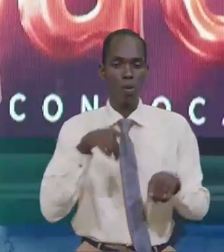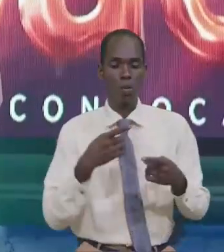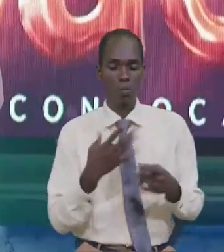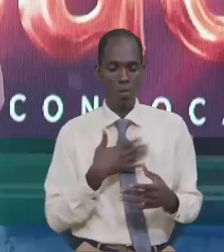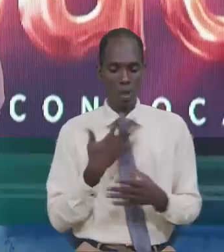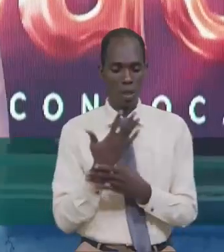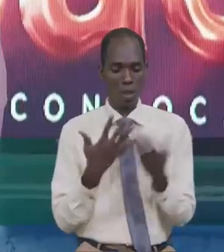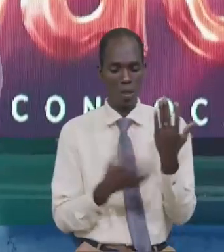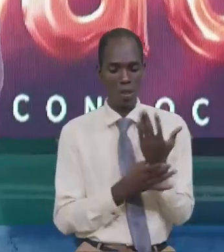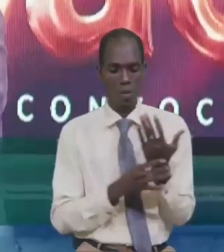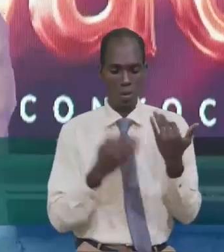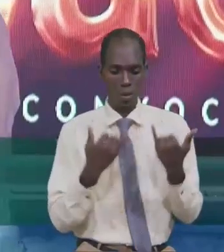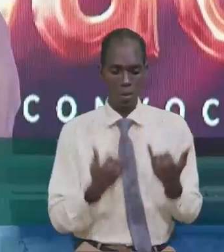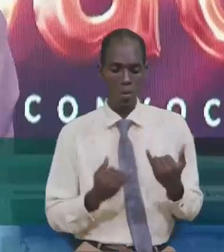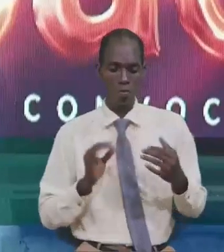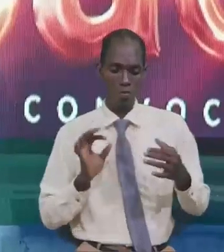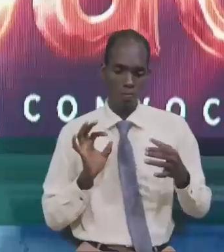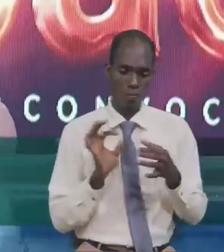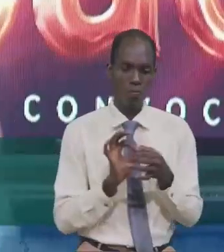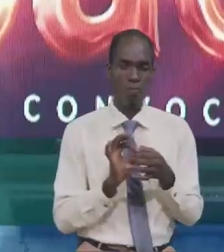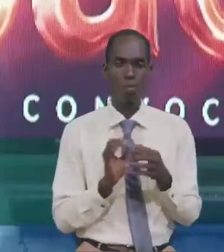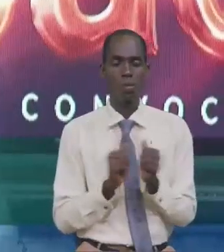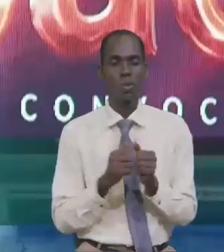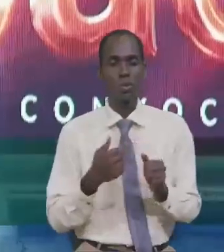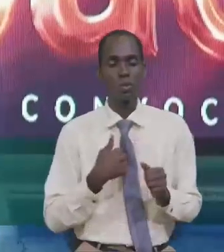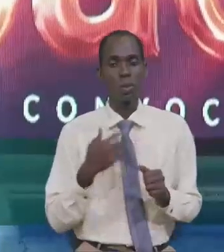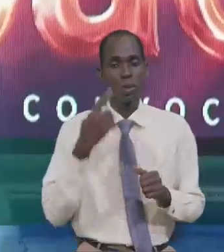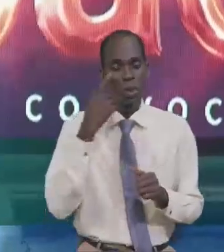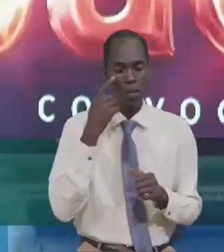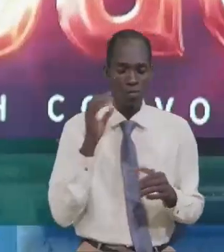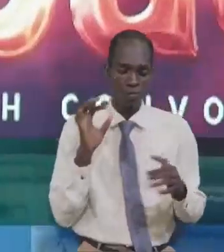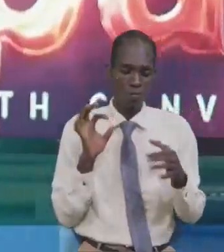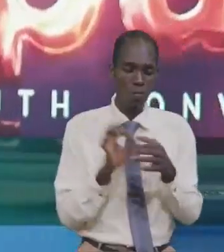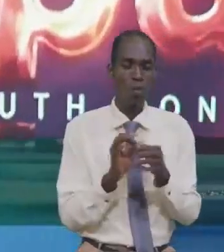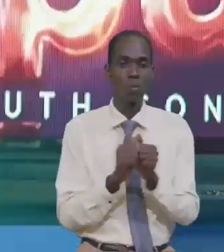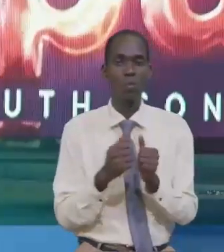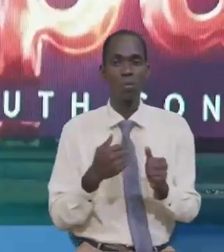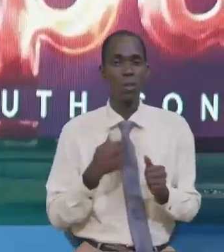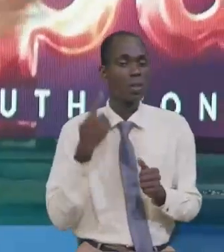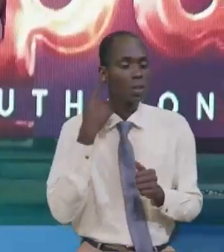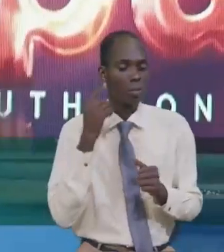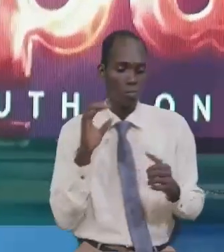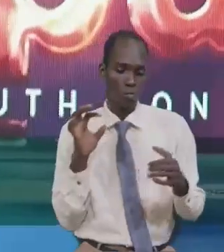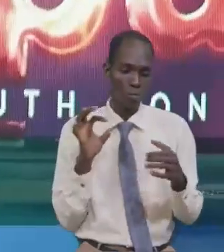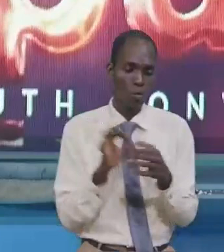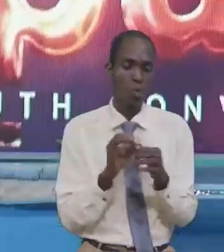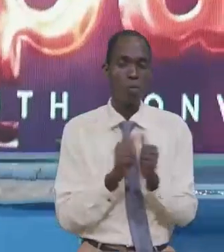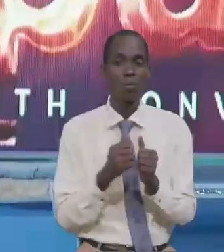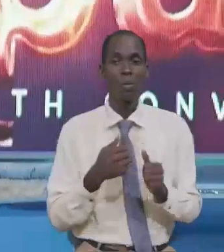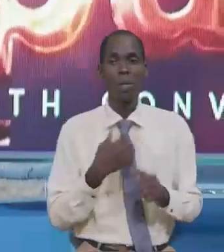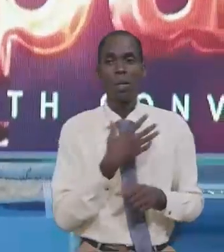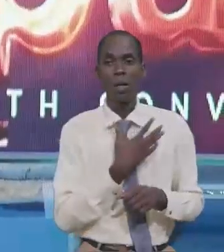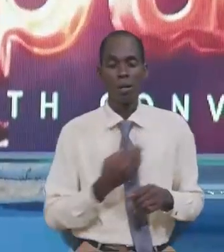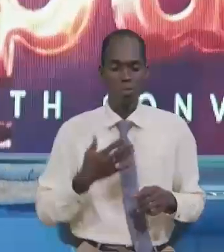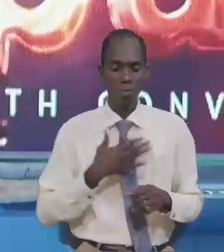the force. My lungs, join the force. And then you coordinate and bring together every part of your body, every